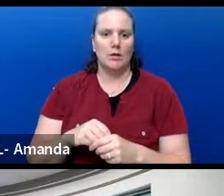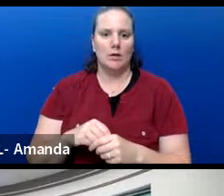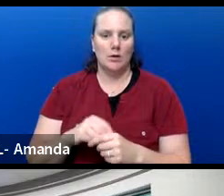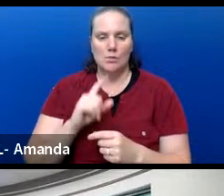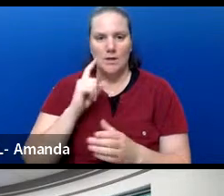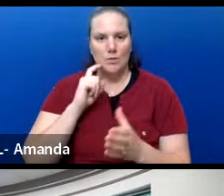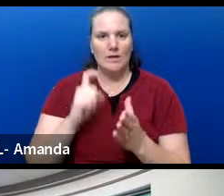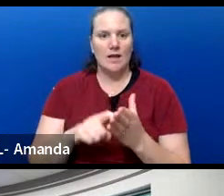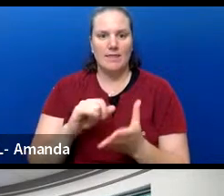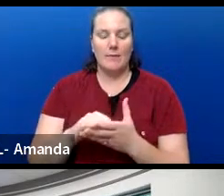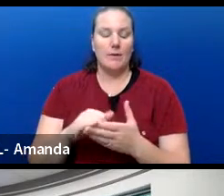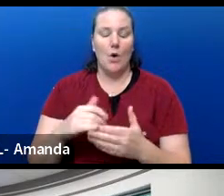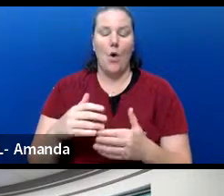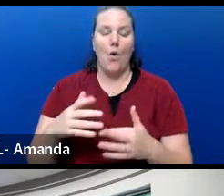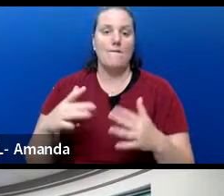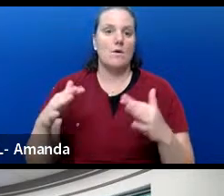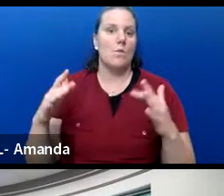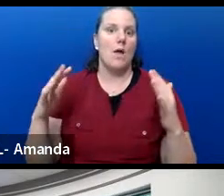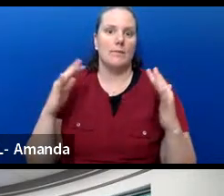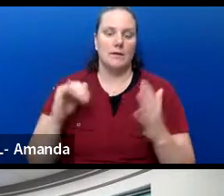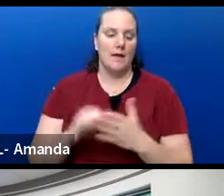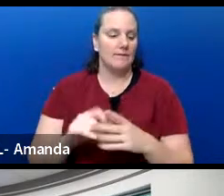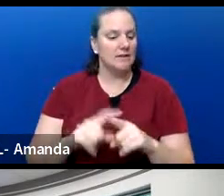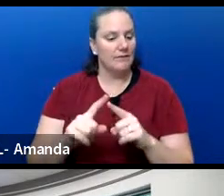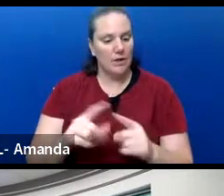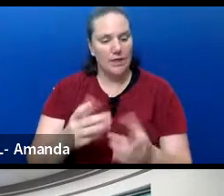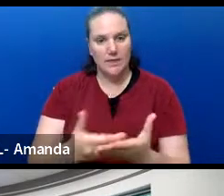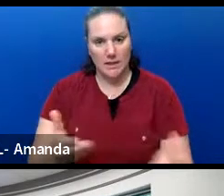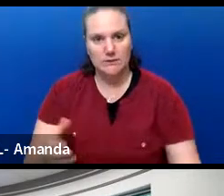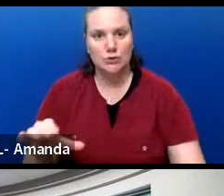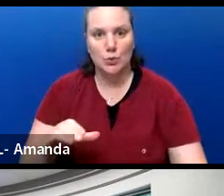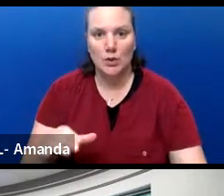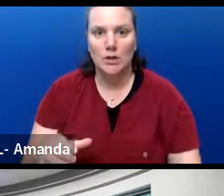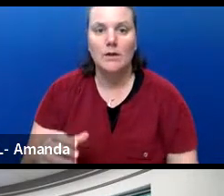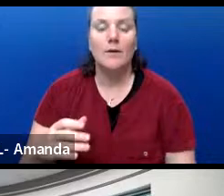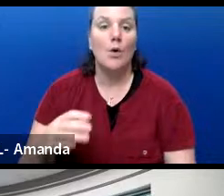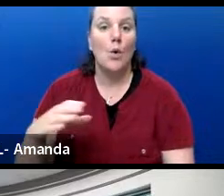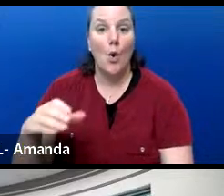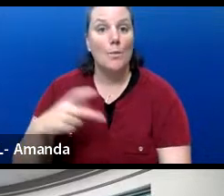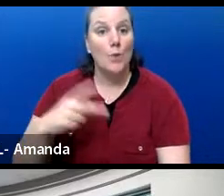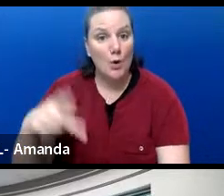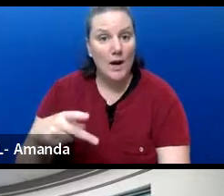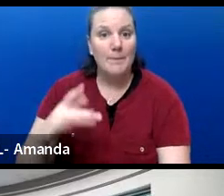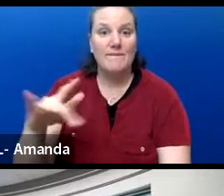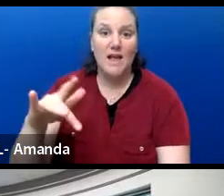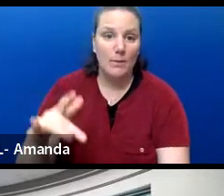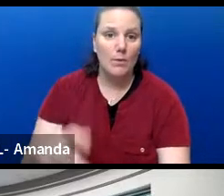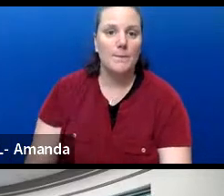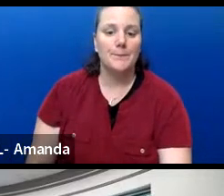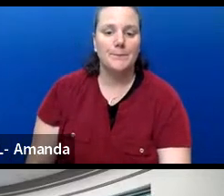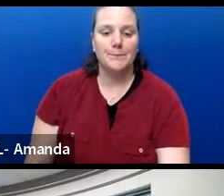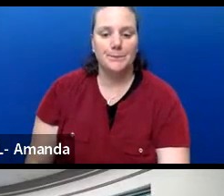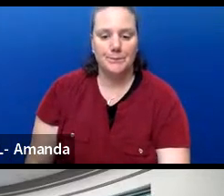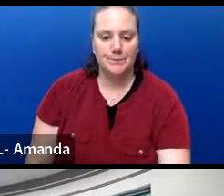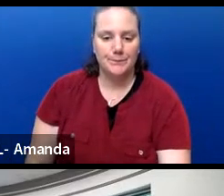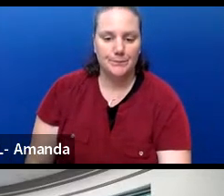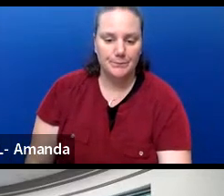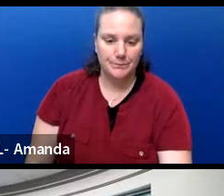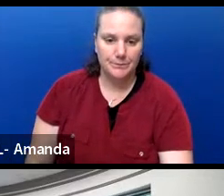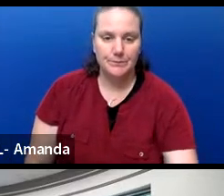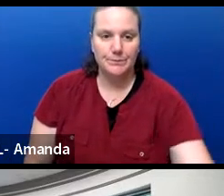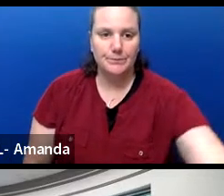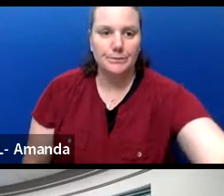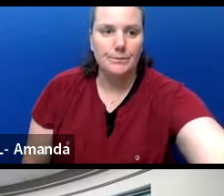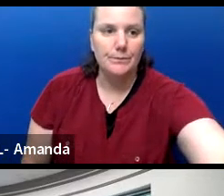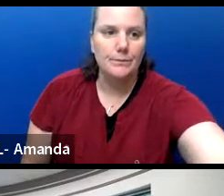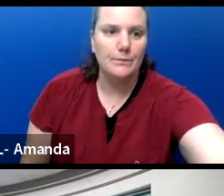can be so overwhelming and there are different entities doing different things and different programs available. So in as much as it would be helpful to have a